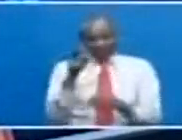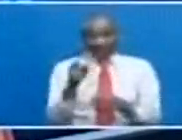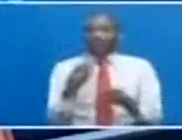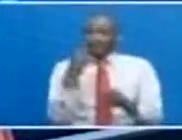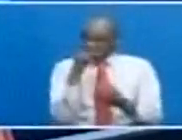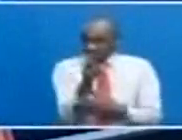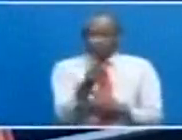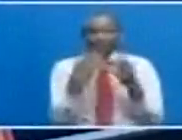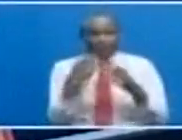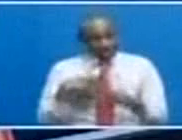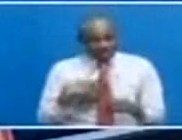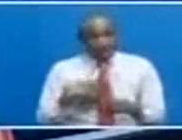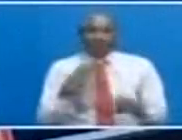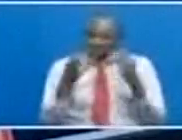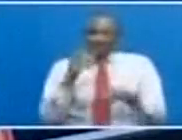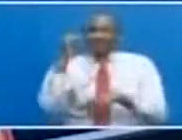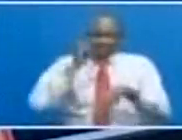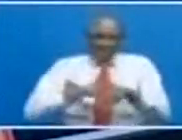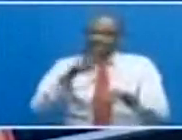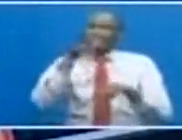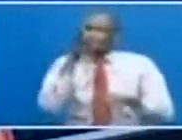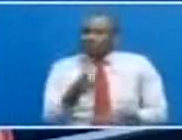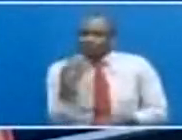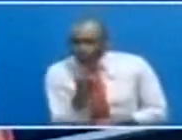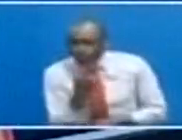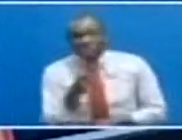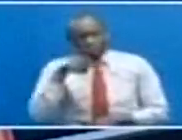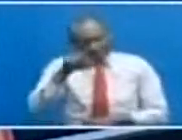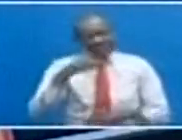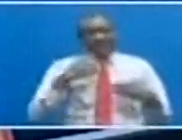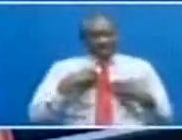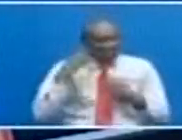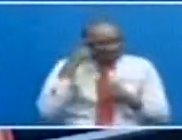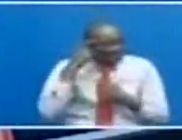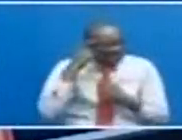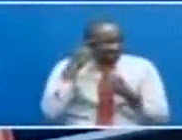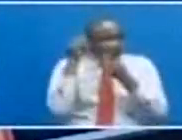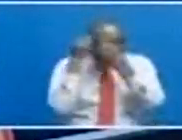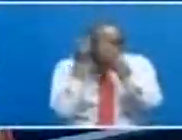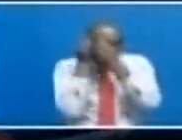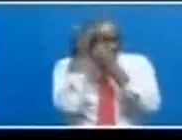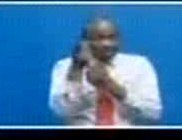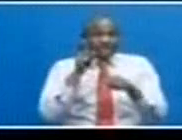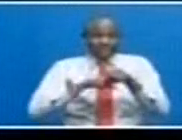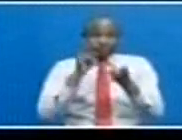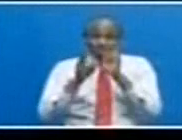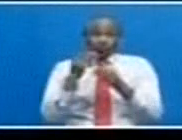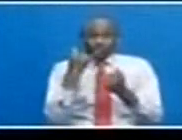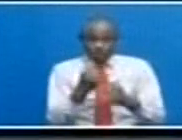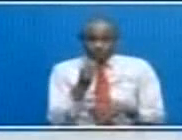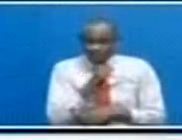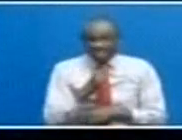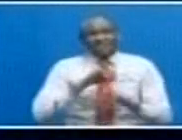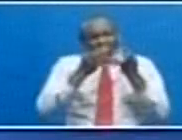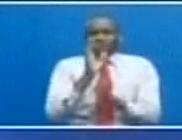you're hearing this name for the first time, Jadudi is a young man who was diagnosed with a brain tumor at the age of 22. His